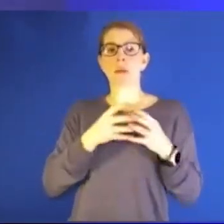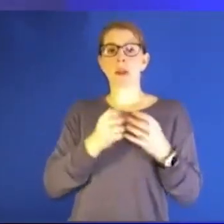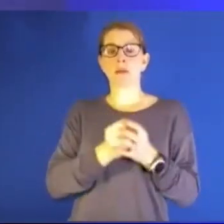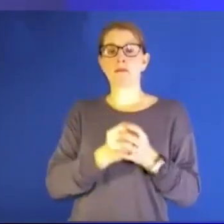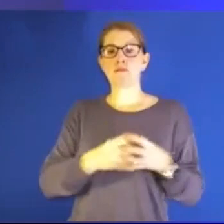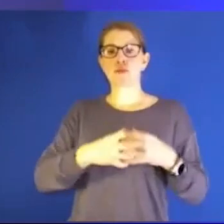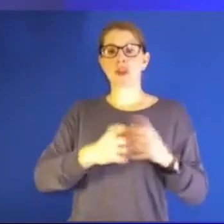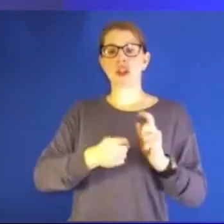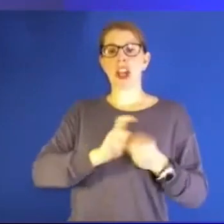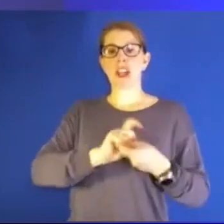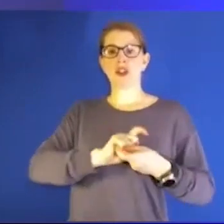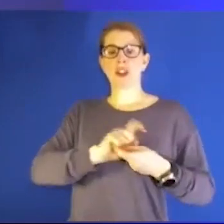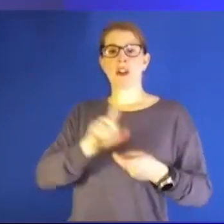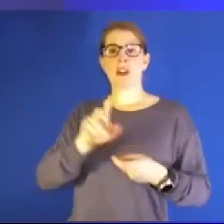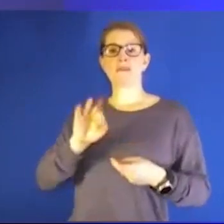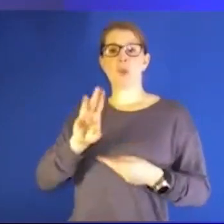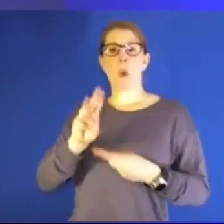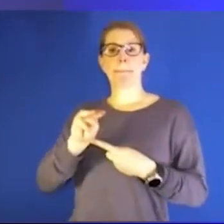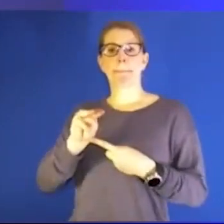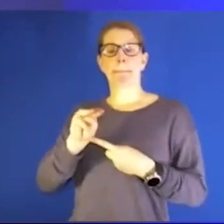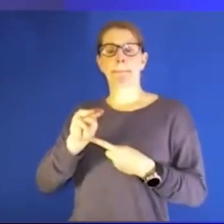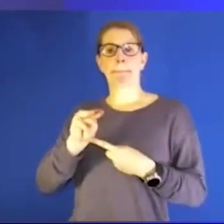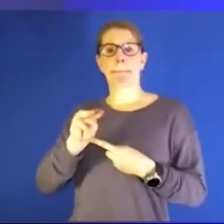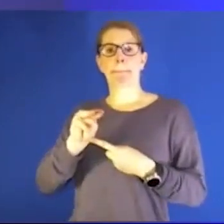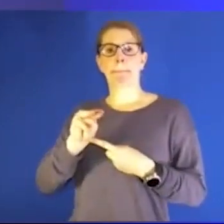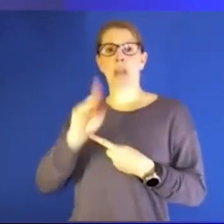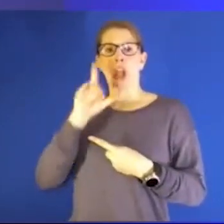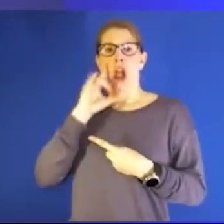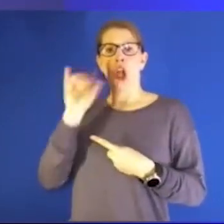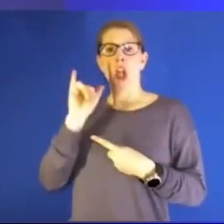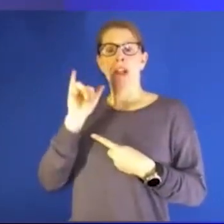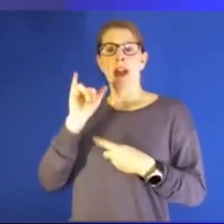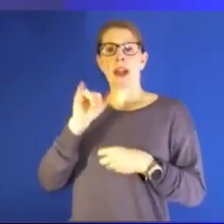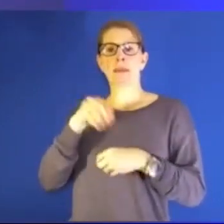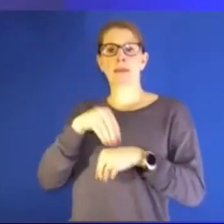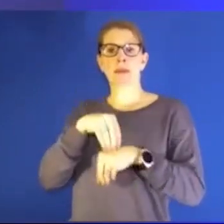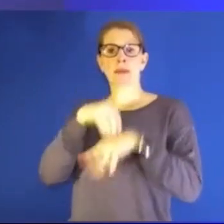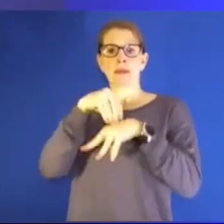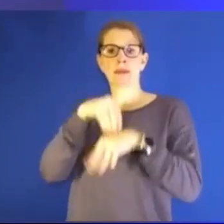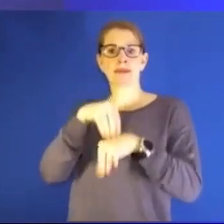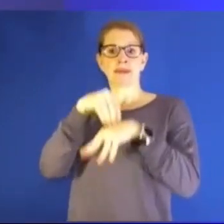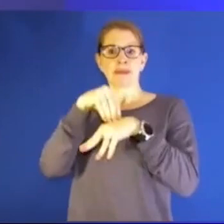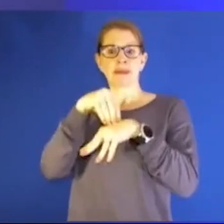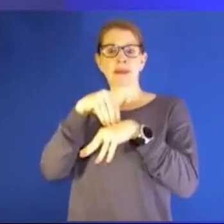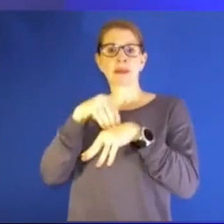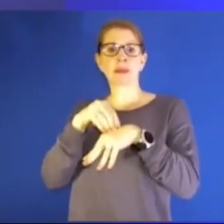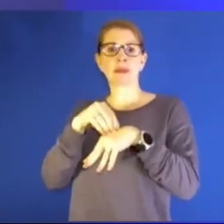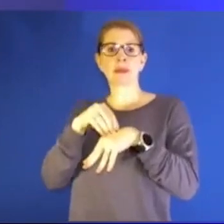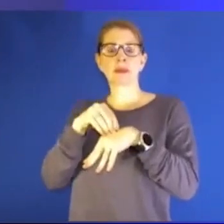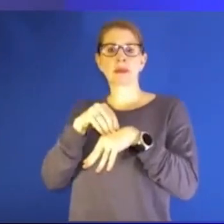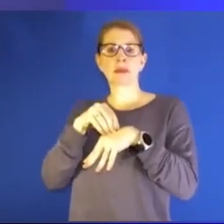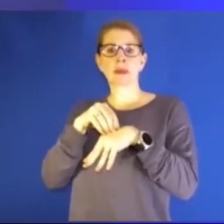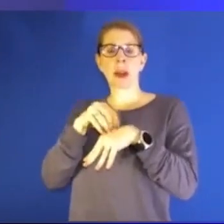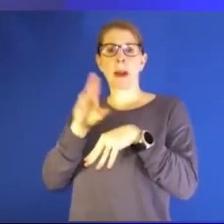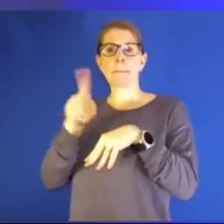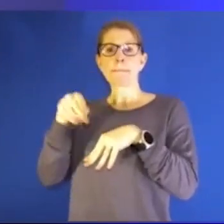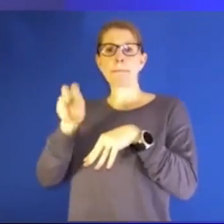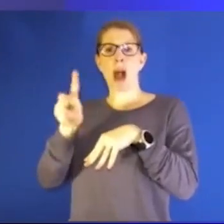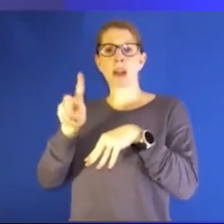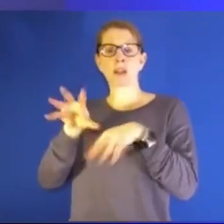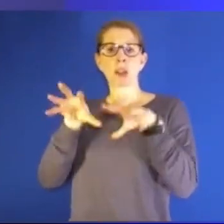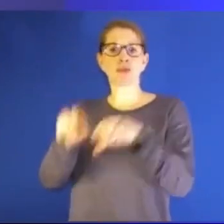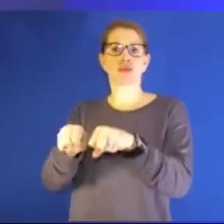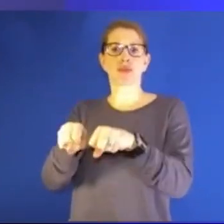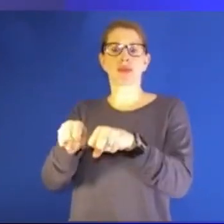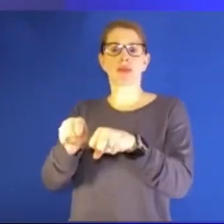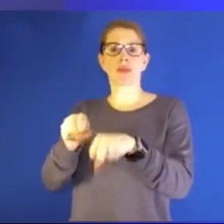than it normally has. And that form looks a lot like an octopus pot that they use in Japan to trap octopus. So that's why they